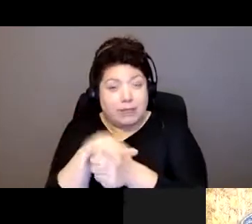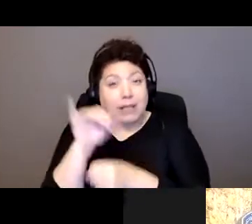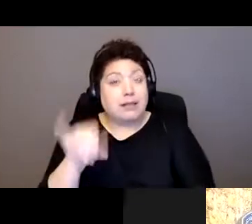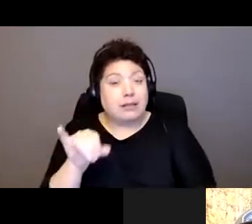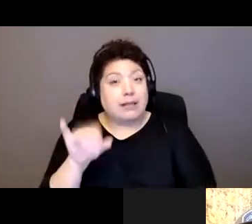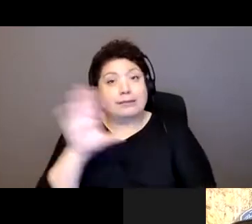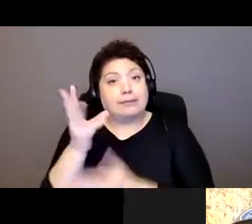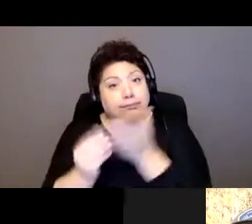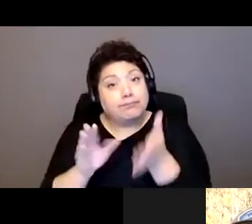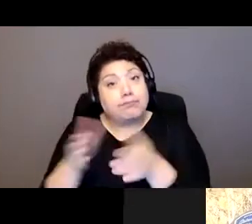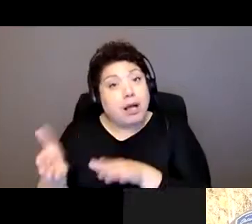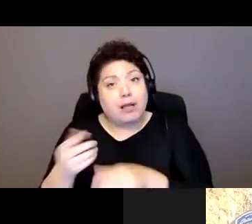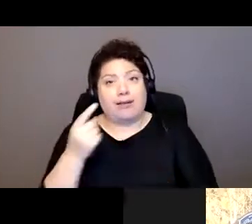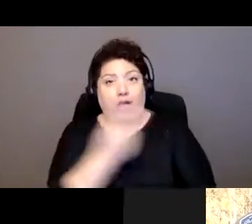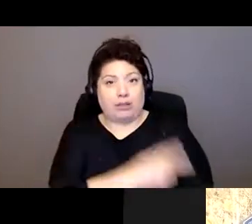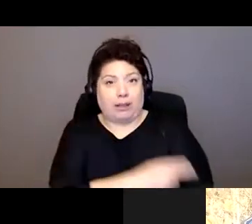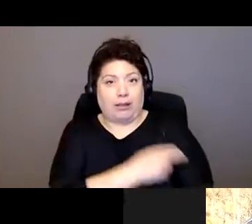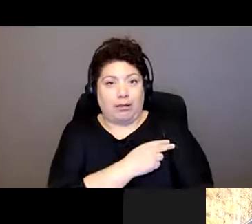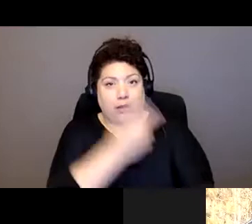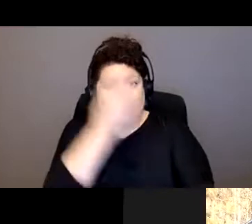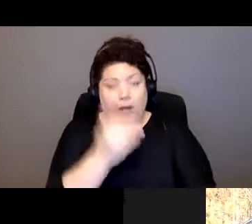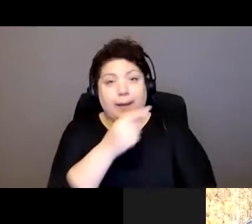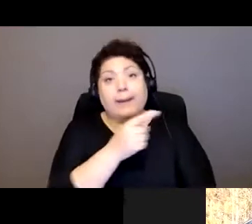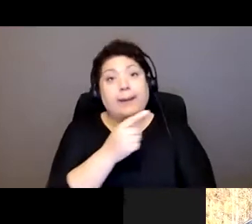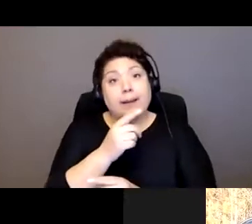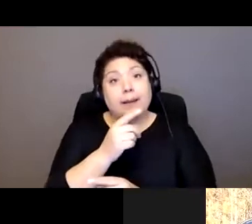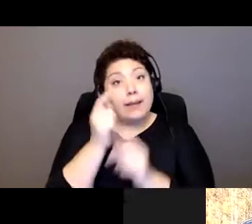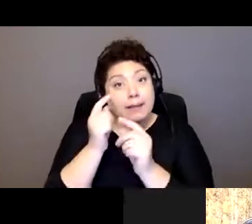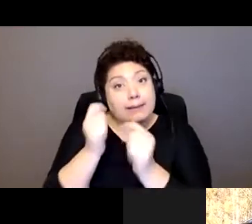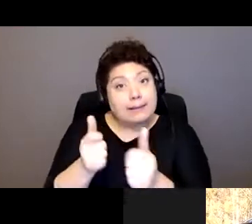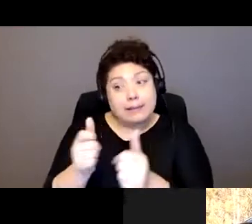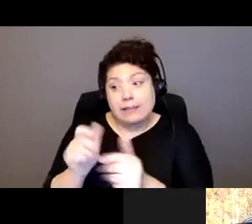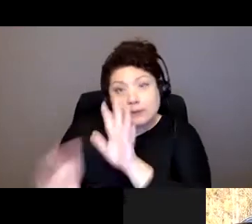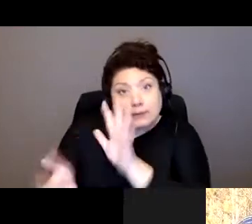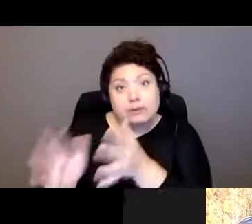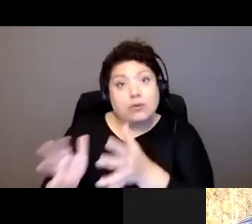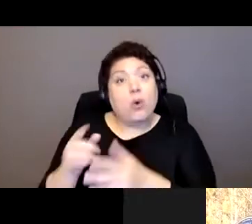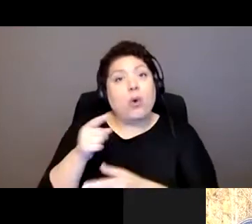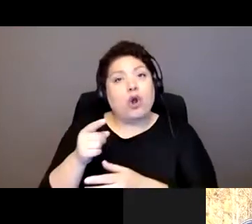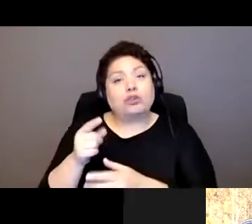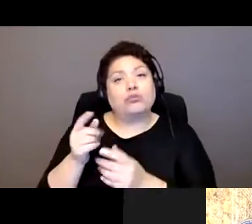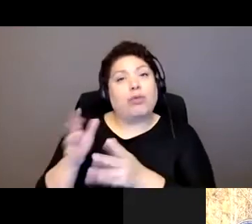that have passed away in the hospital because they're not getting the care, or they get substantial care.